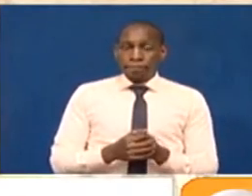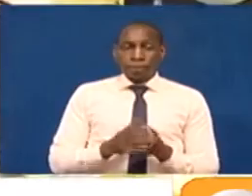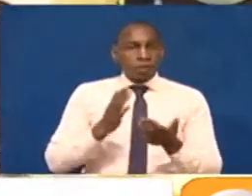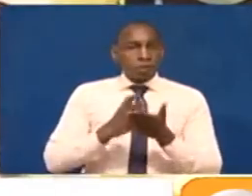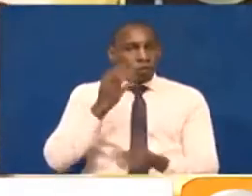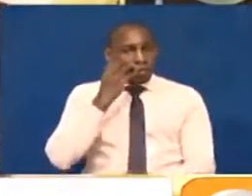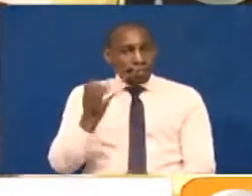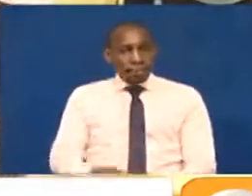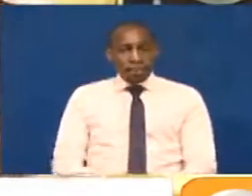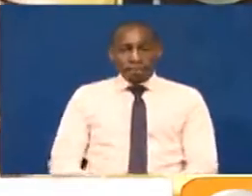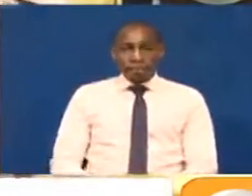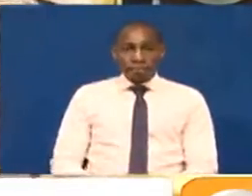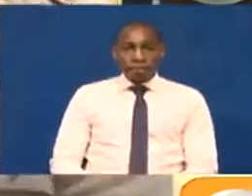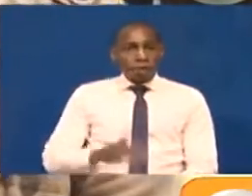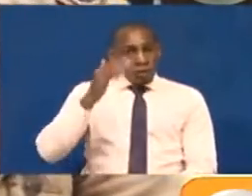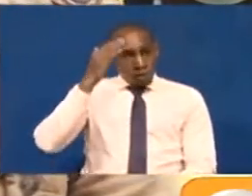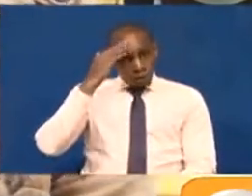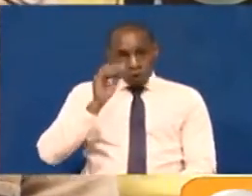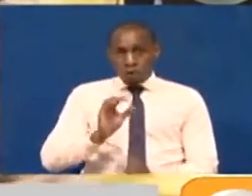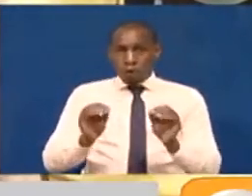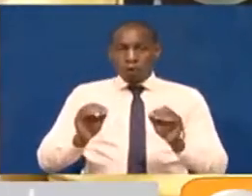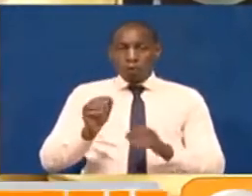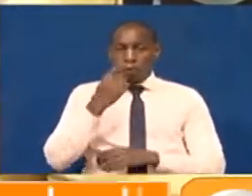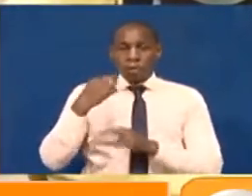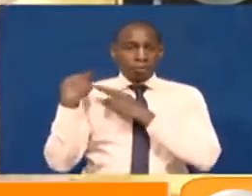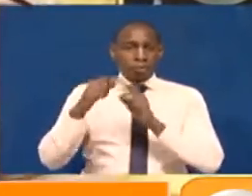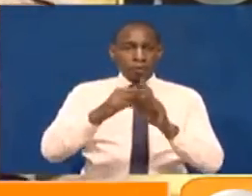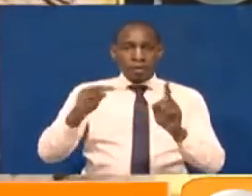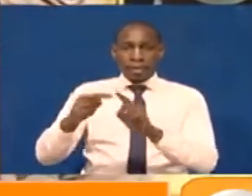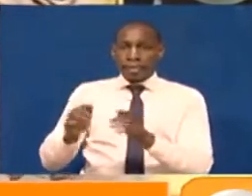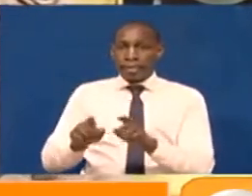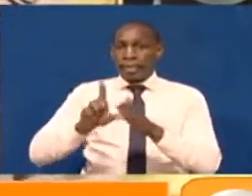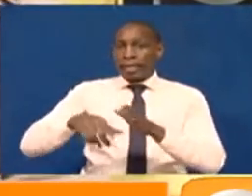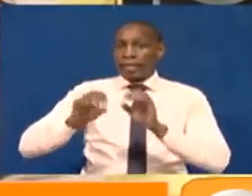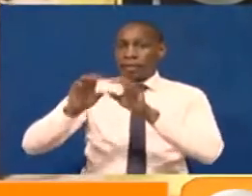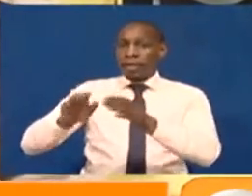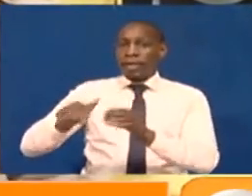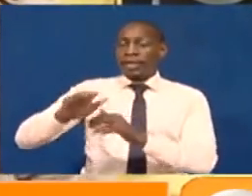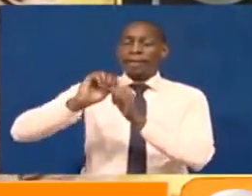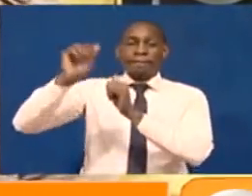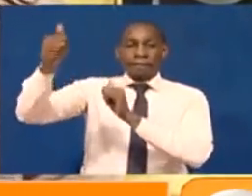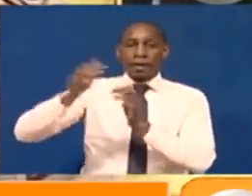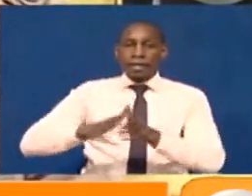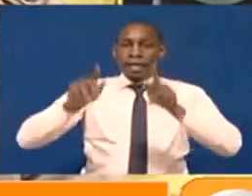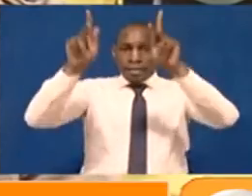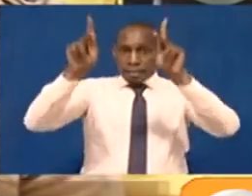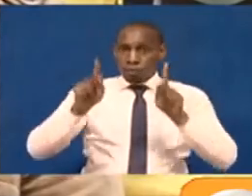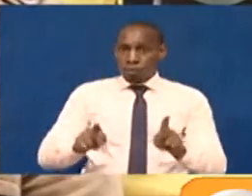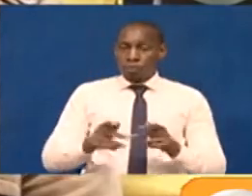It's so sad. I don't know who are killing these people and dropping them to these far ends of Kisumu.